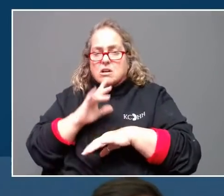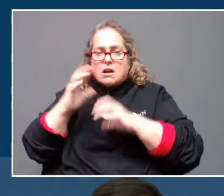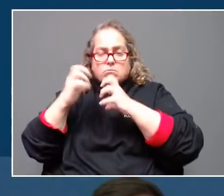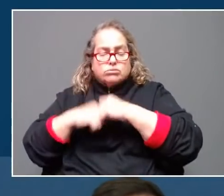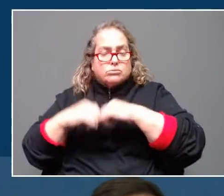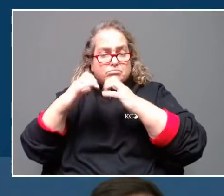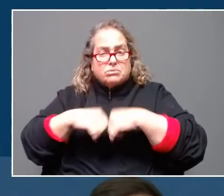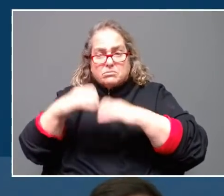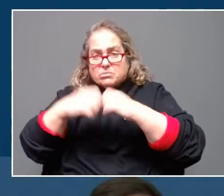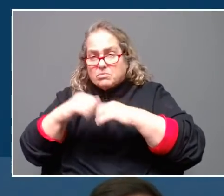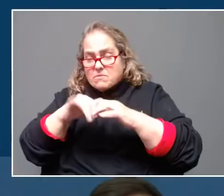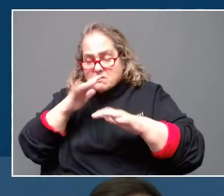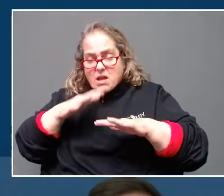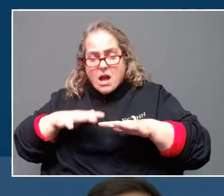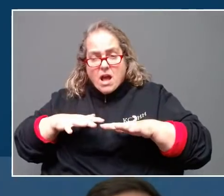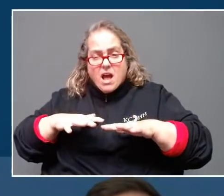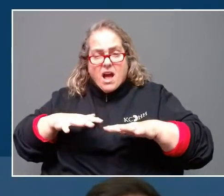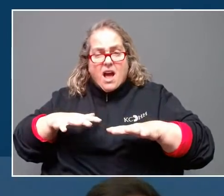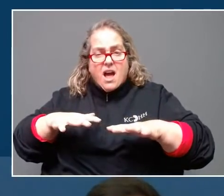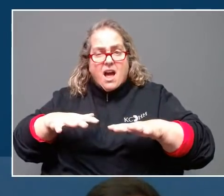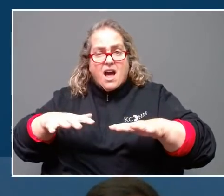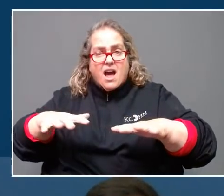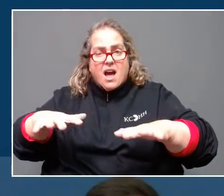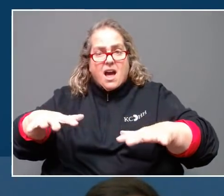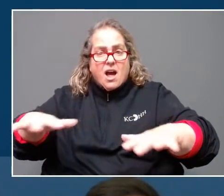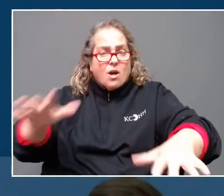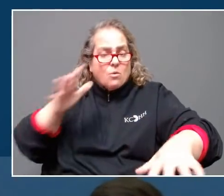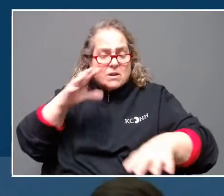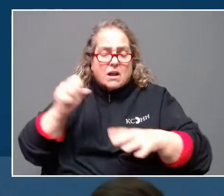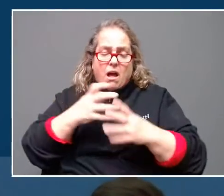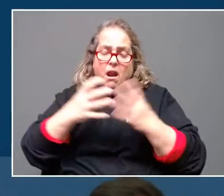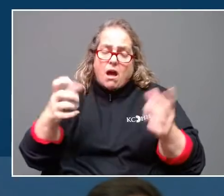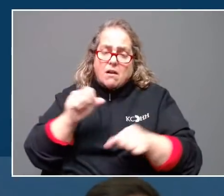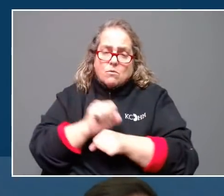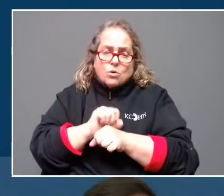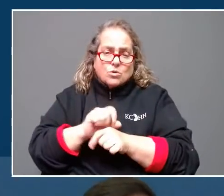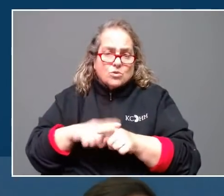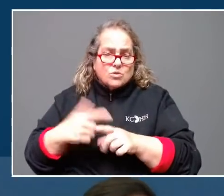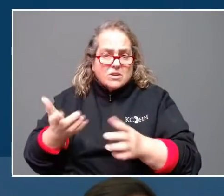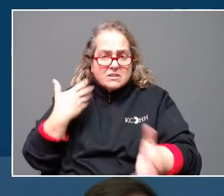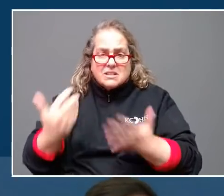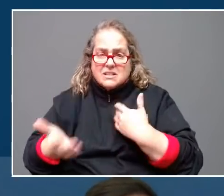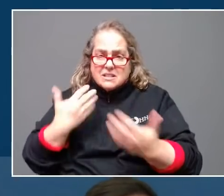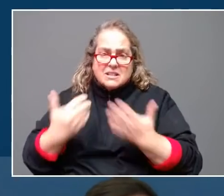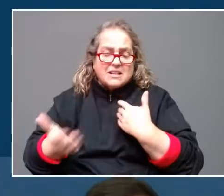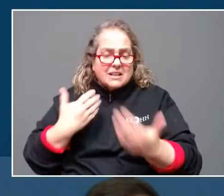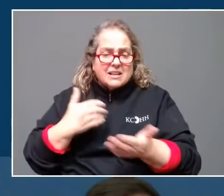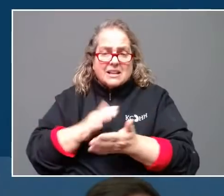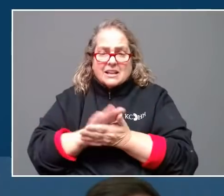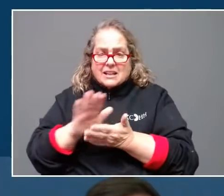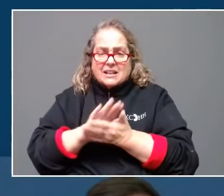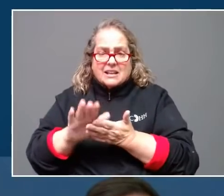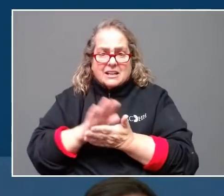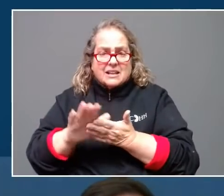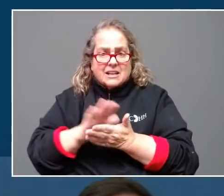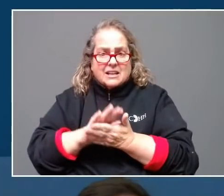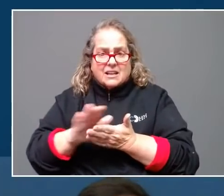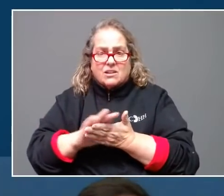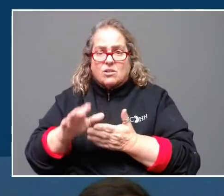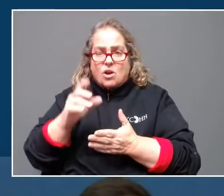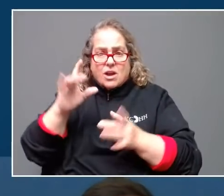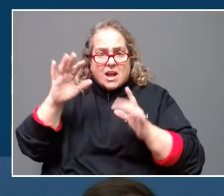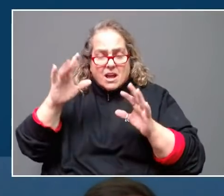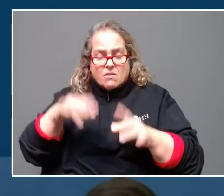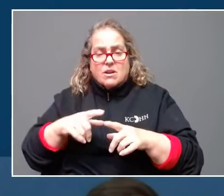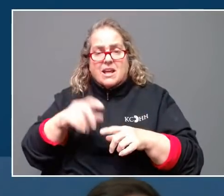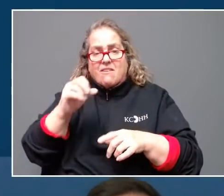within Mayfield that are going to take significant work to get down or to remove the debris that can be removed if part of the